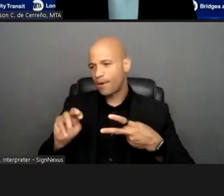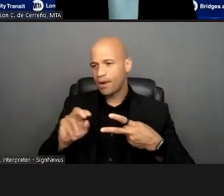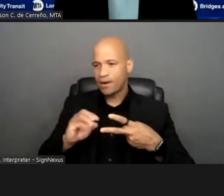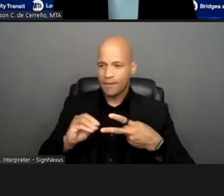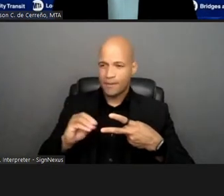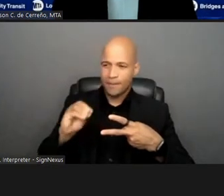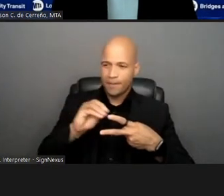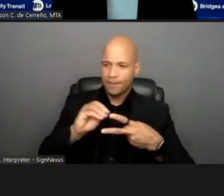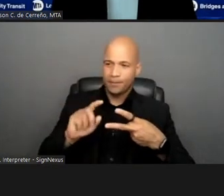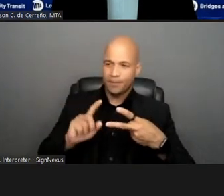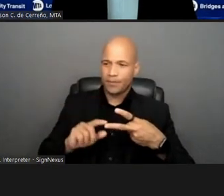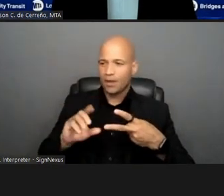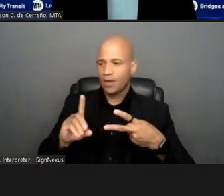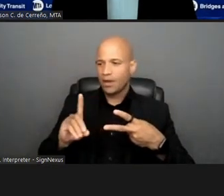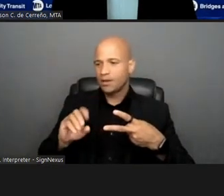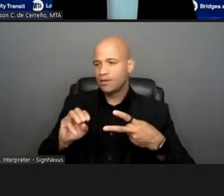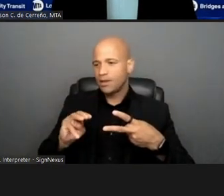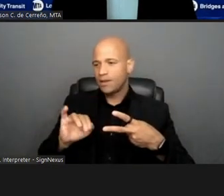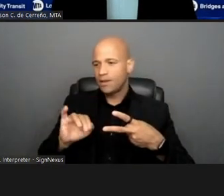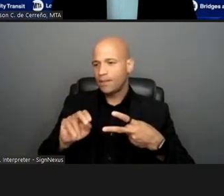Dominic cenino